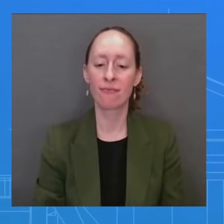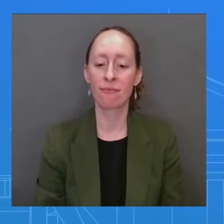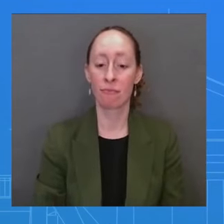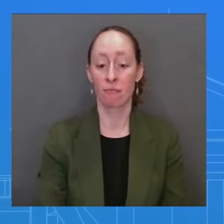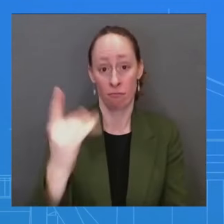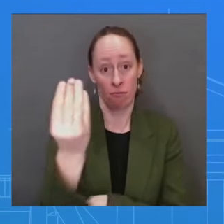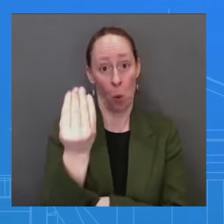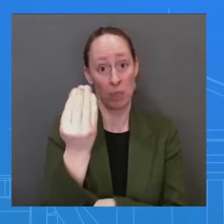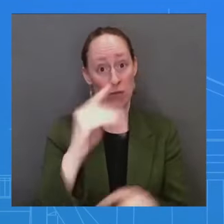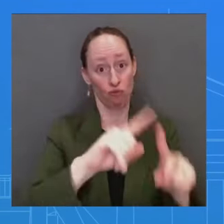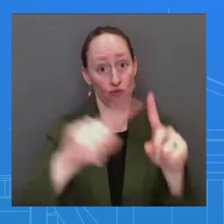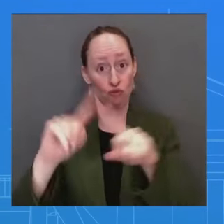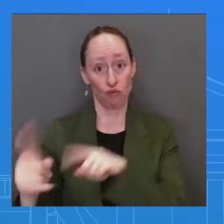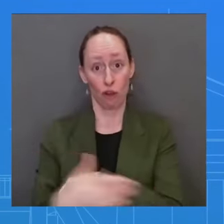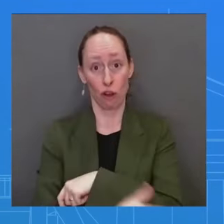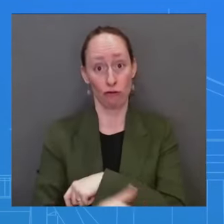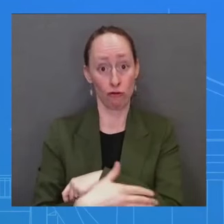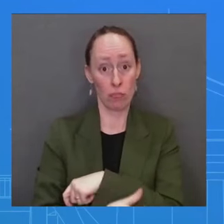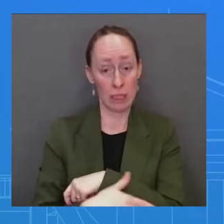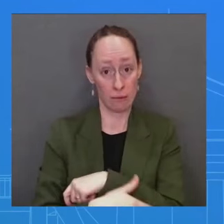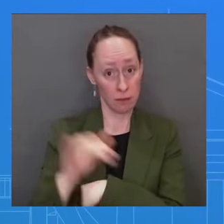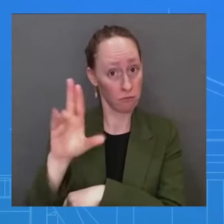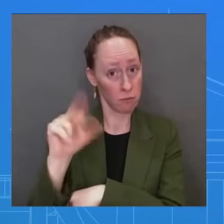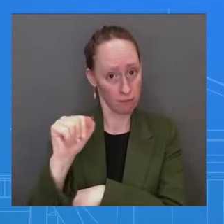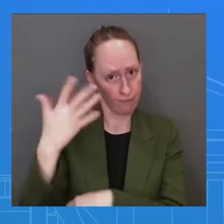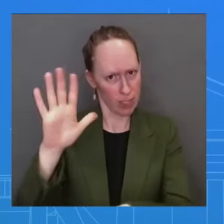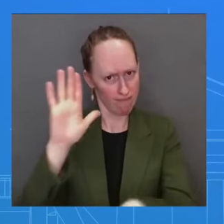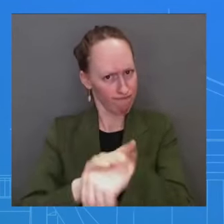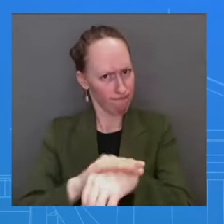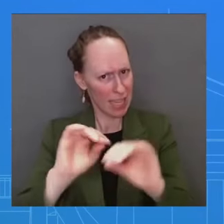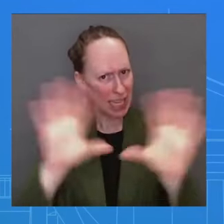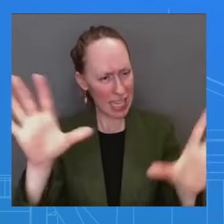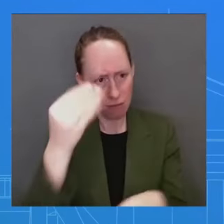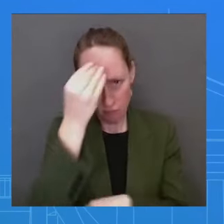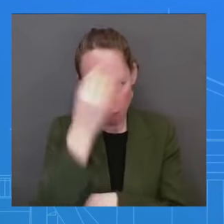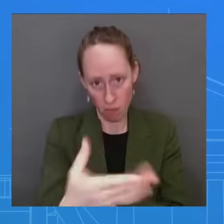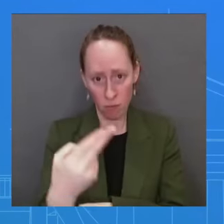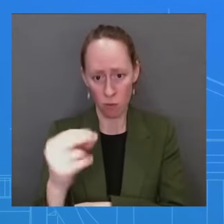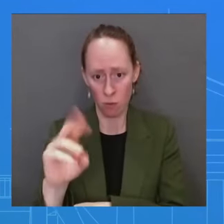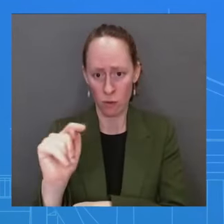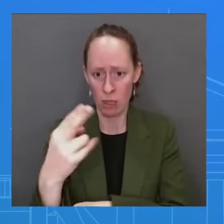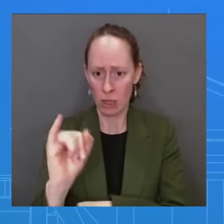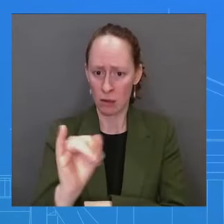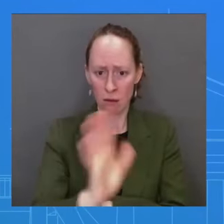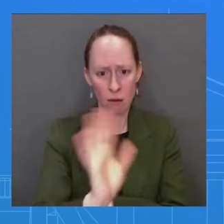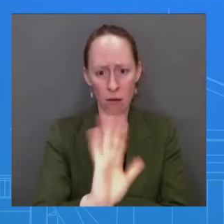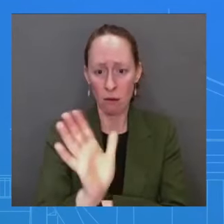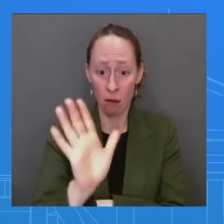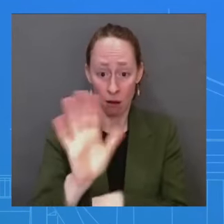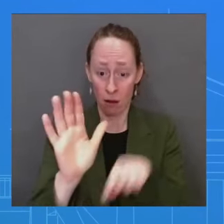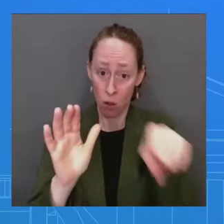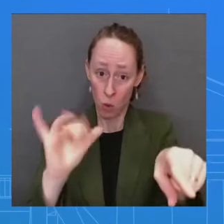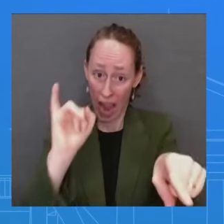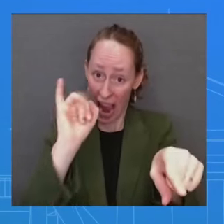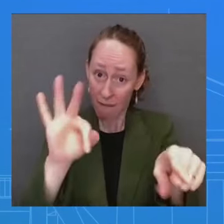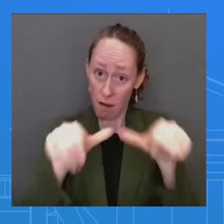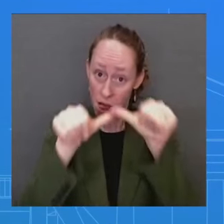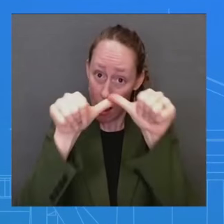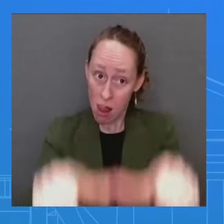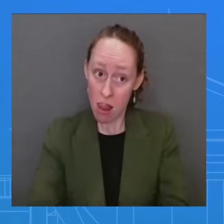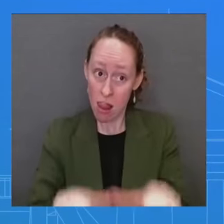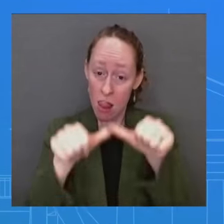to the Houthis, making it clear that they will, and I quote, bear the responsibility for consequences should they continue to threaten lives,